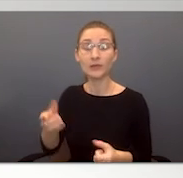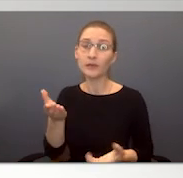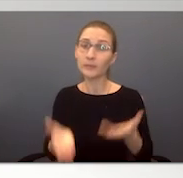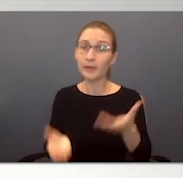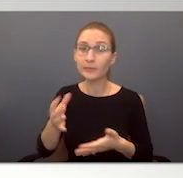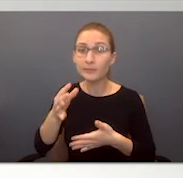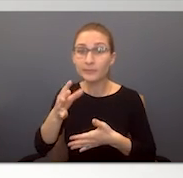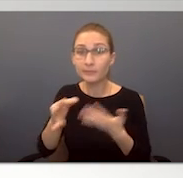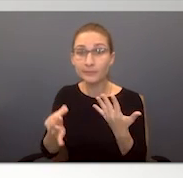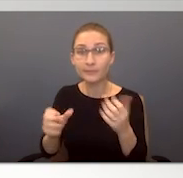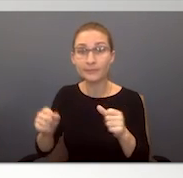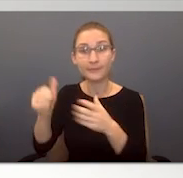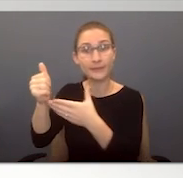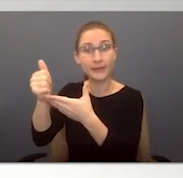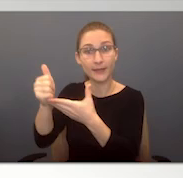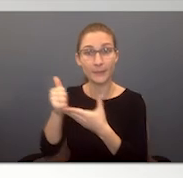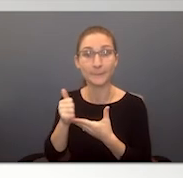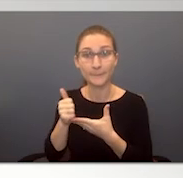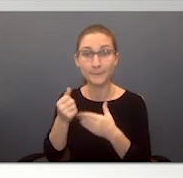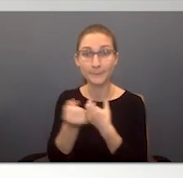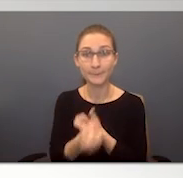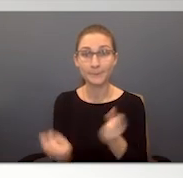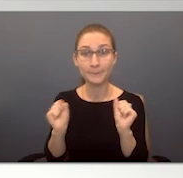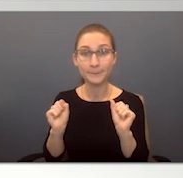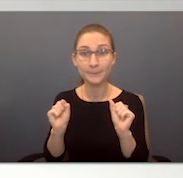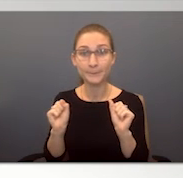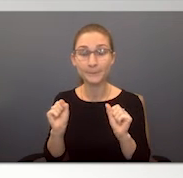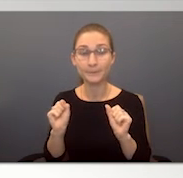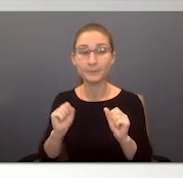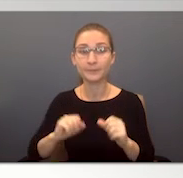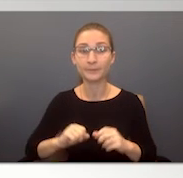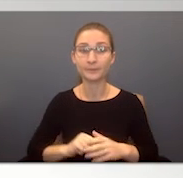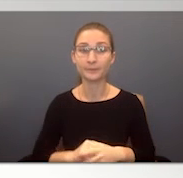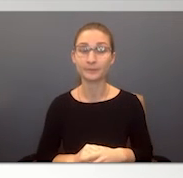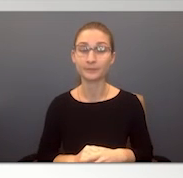may also have ways that can help you be safe.